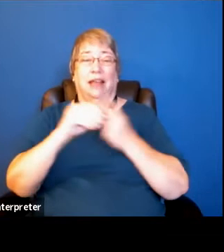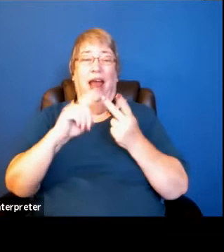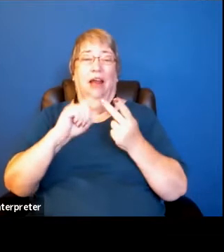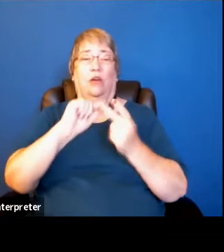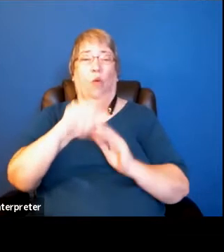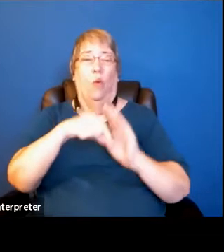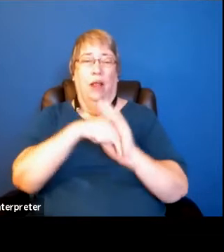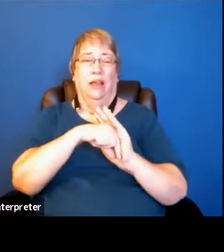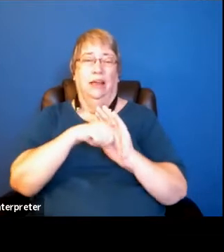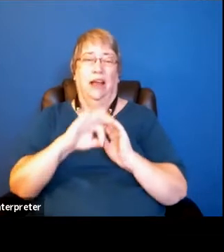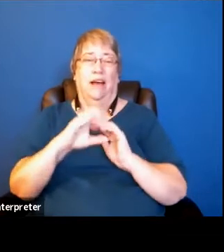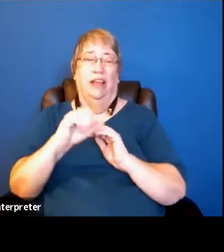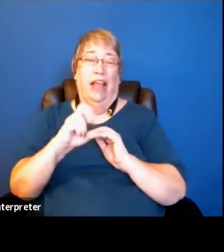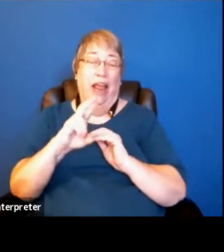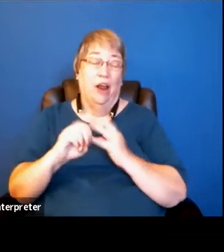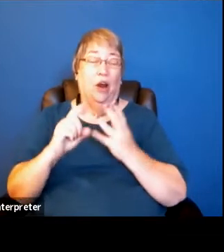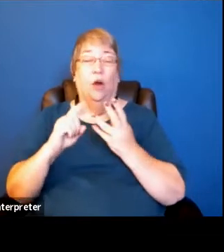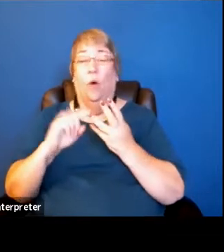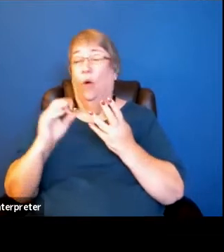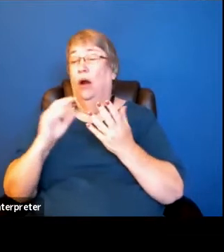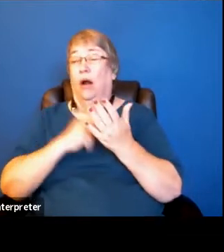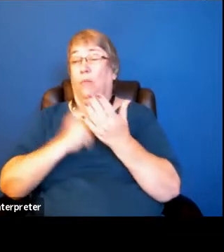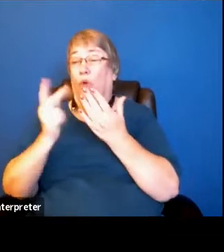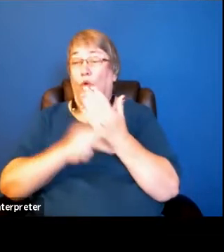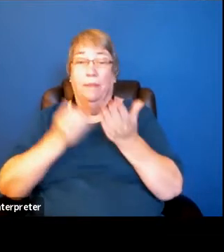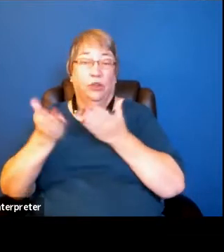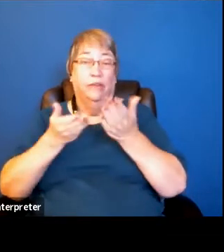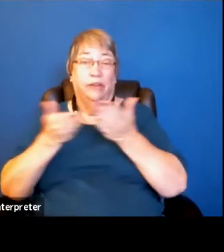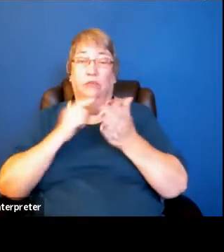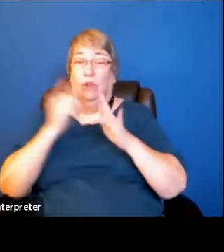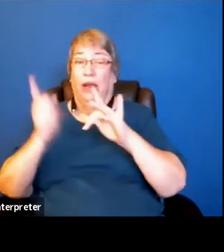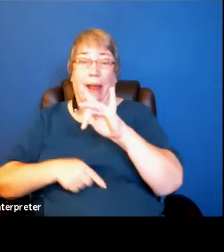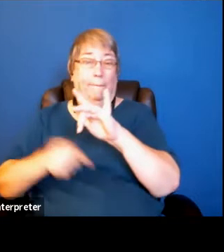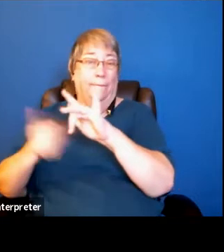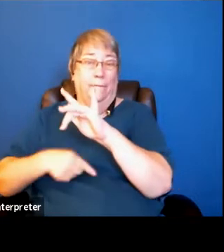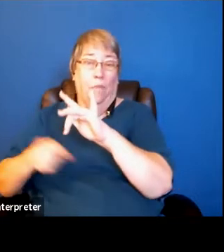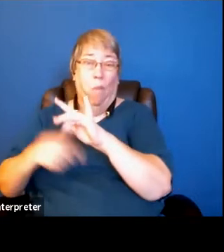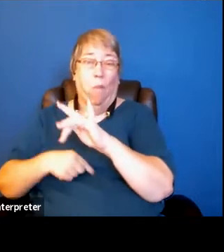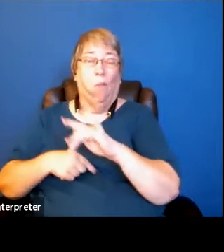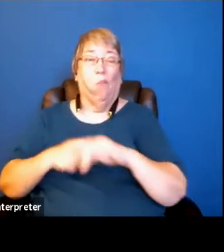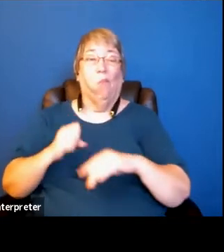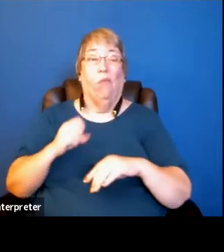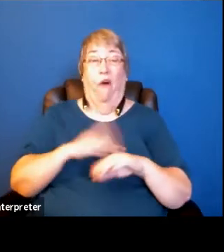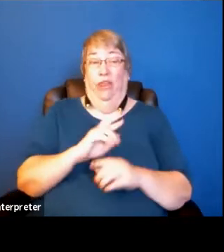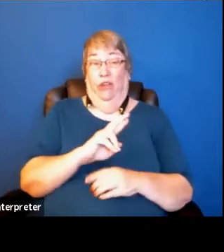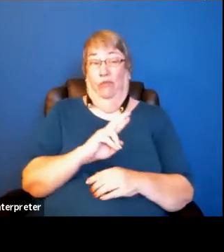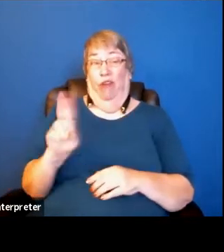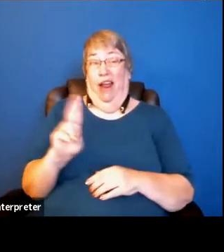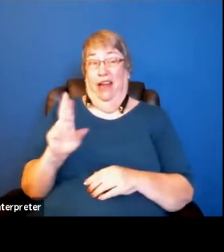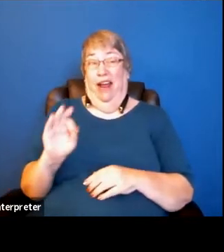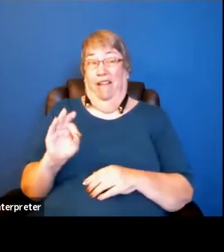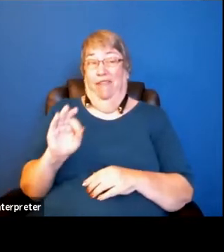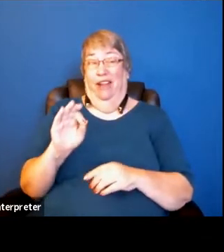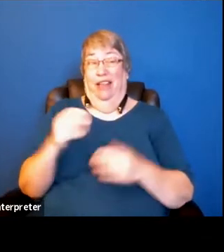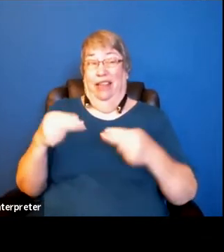or gaps in programming and services. And so on the right side of this slide, you'll see in